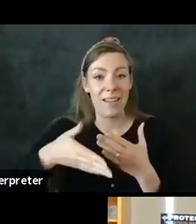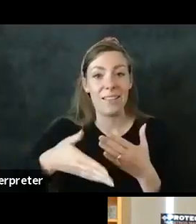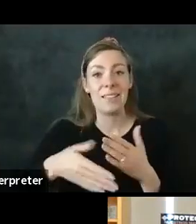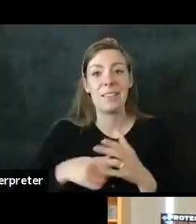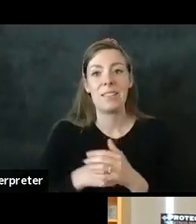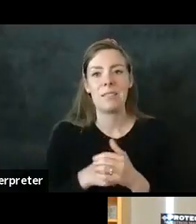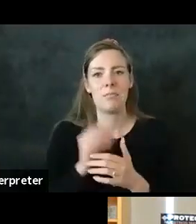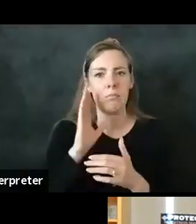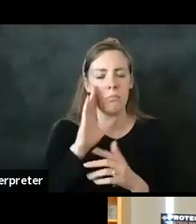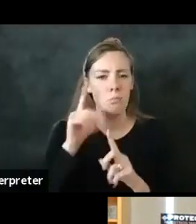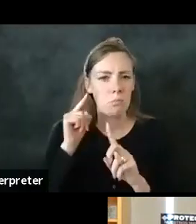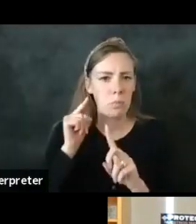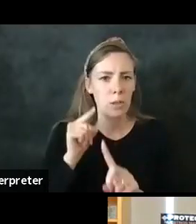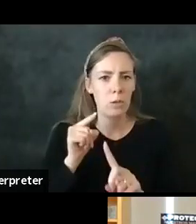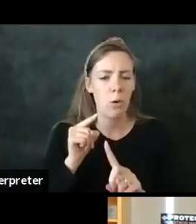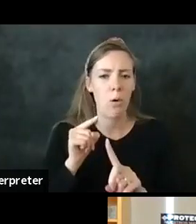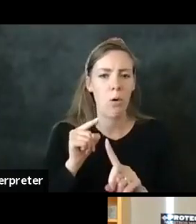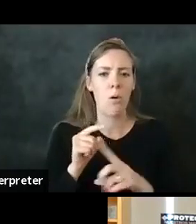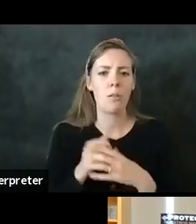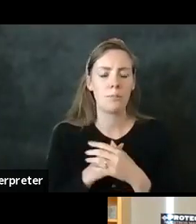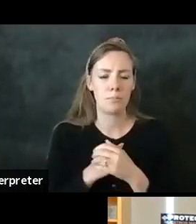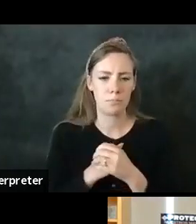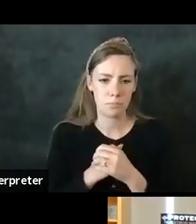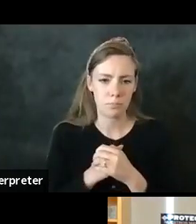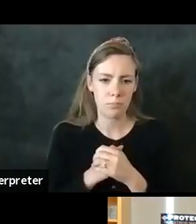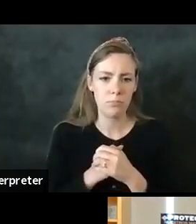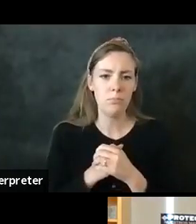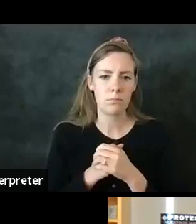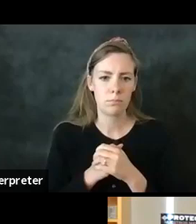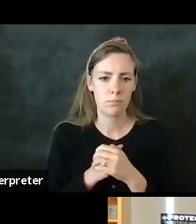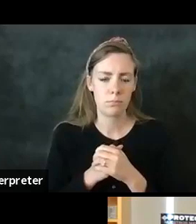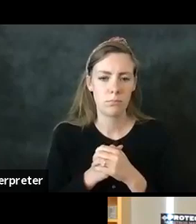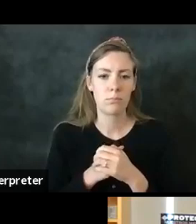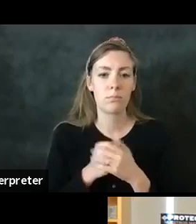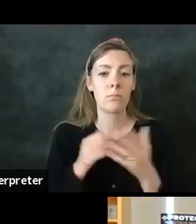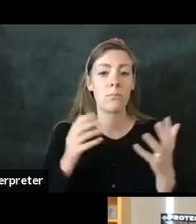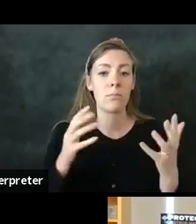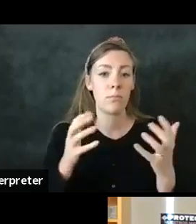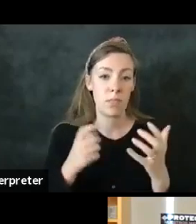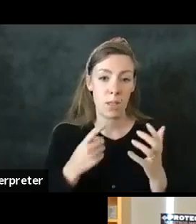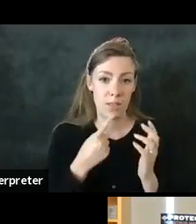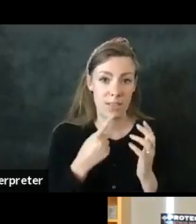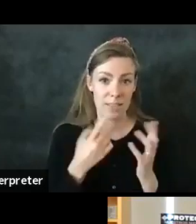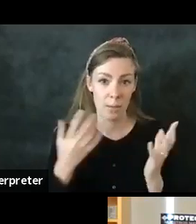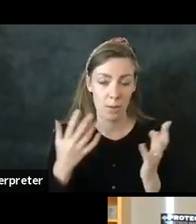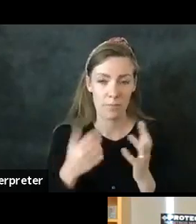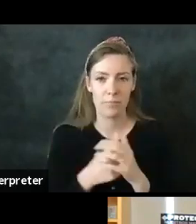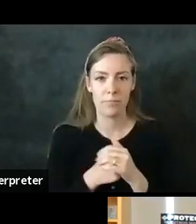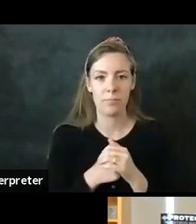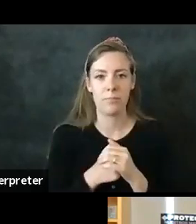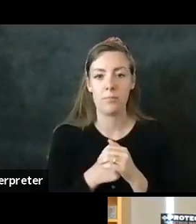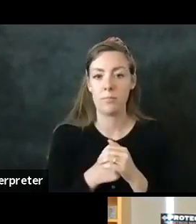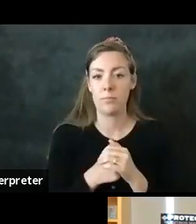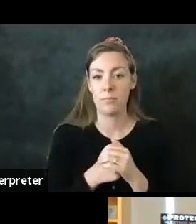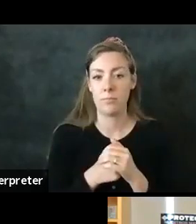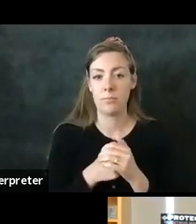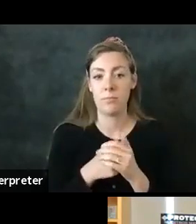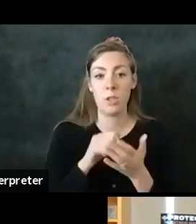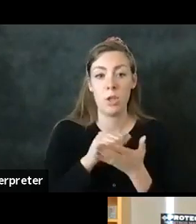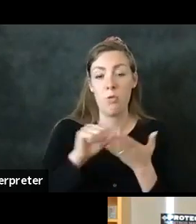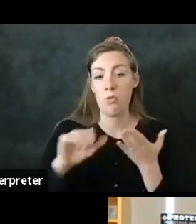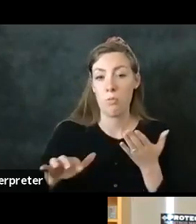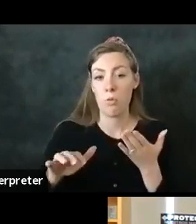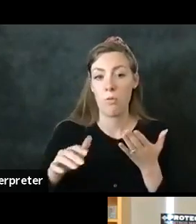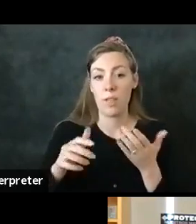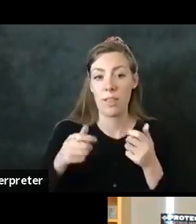goals are in place that we are working to meet. I do want to say, however, that lifting the mask mandate doesn't mean